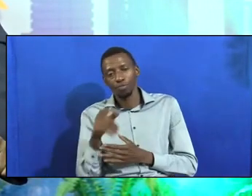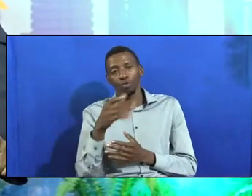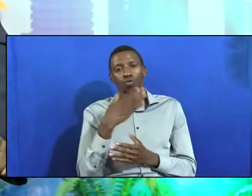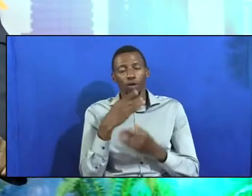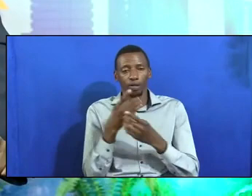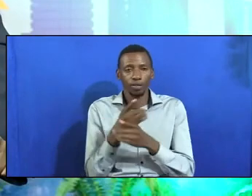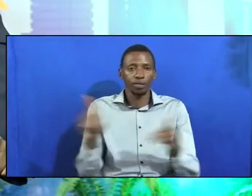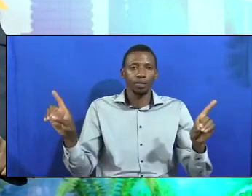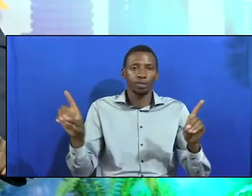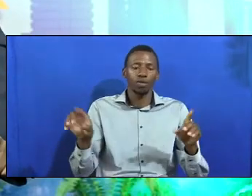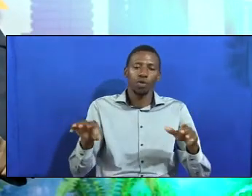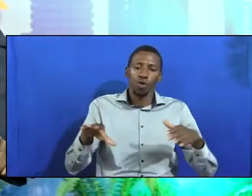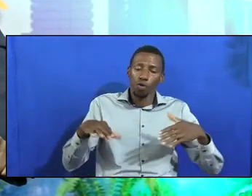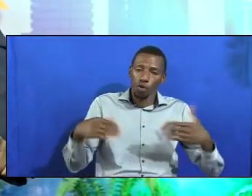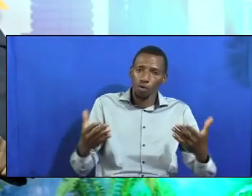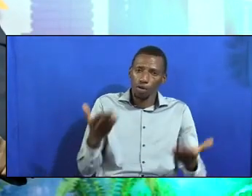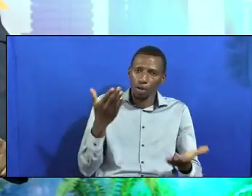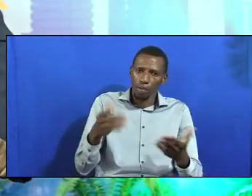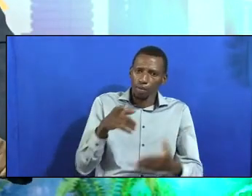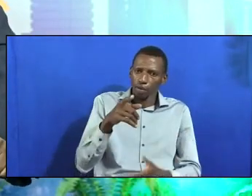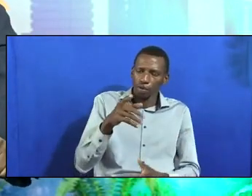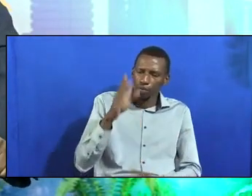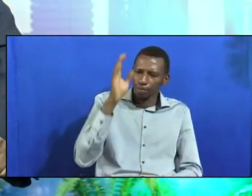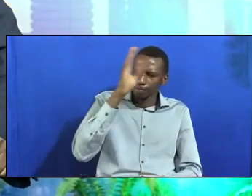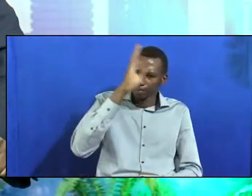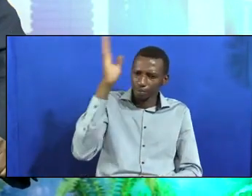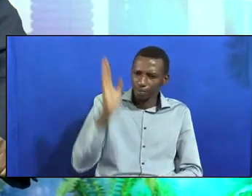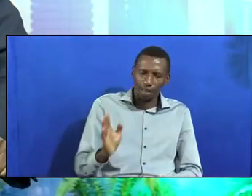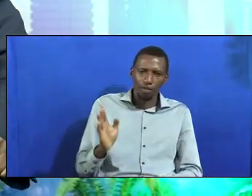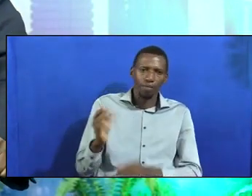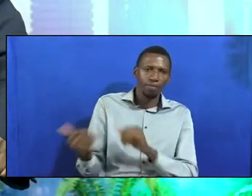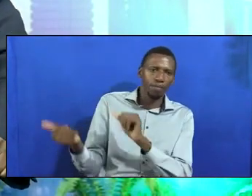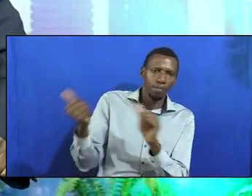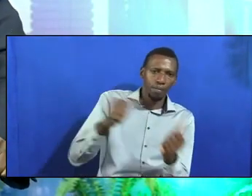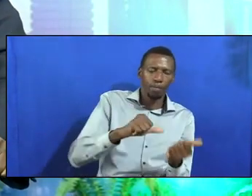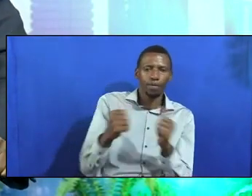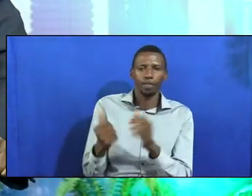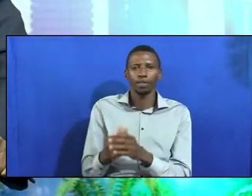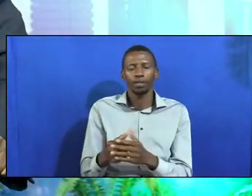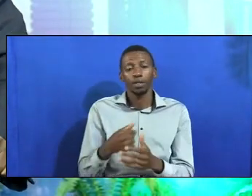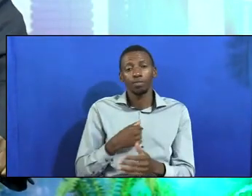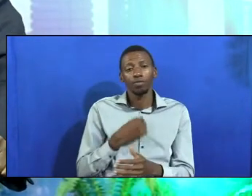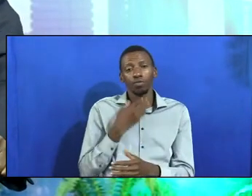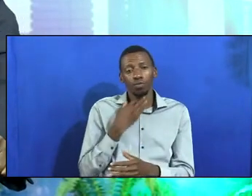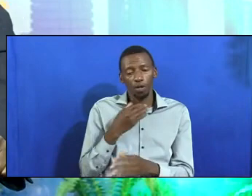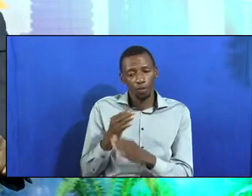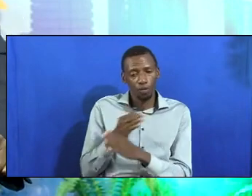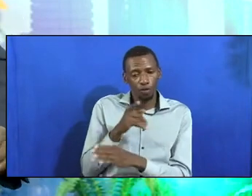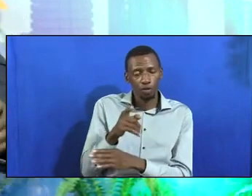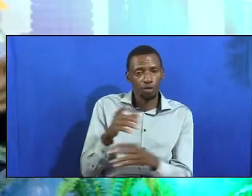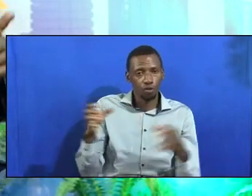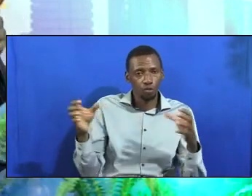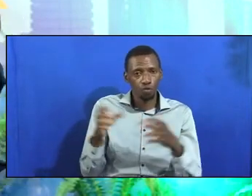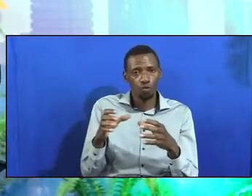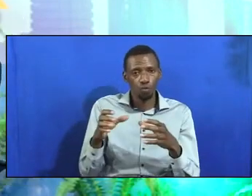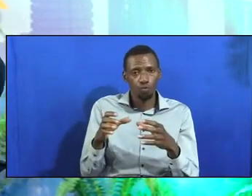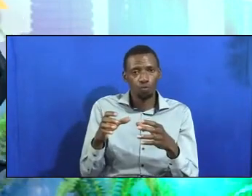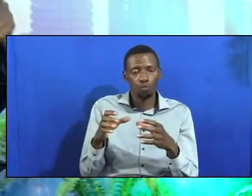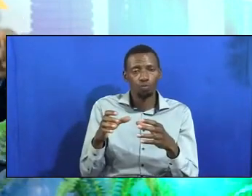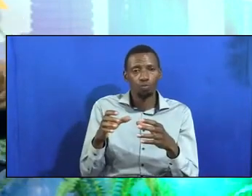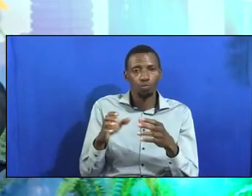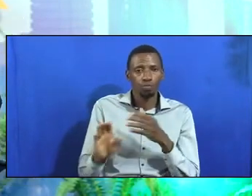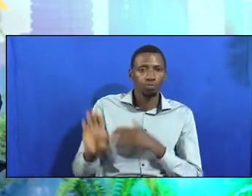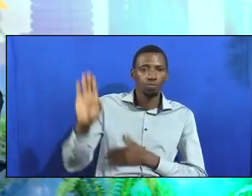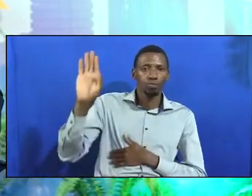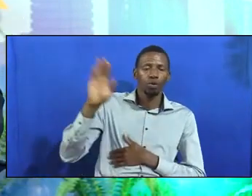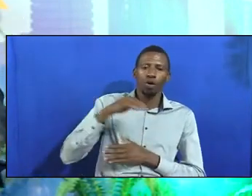it's possible you have never been baptized. So I want that, before that group raises up their hand, all those that have chosen